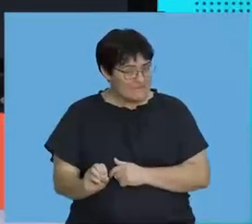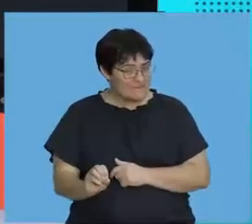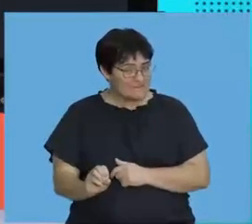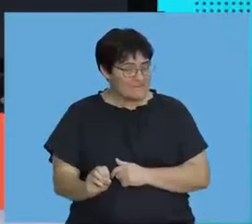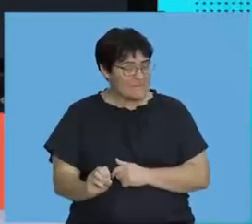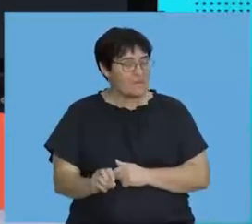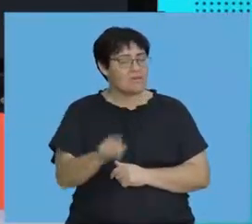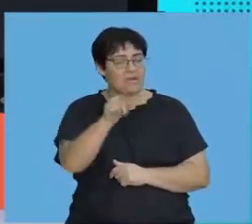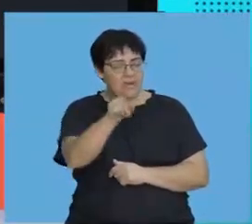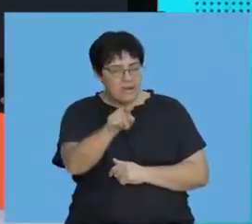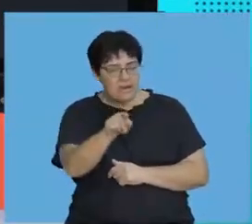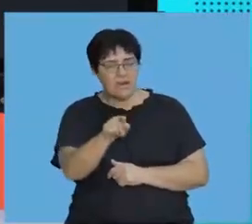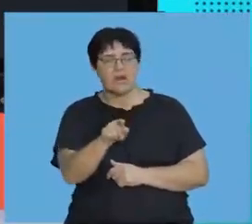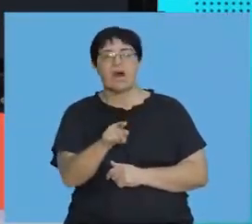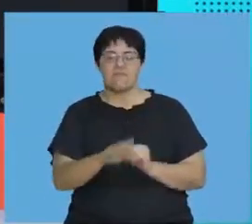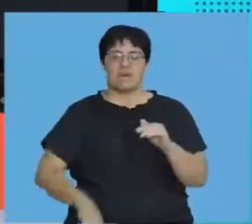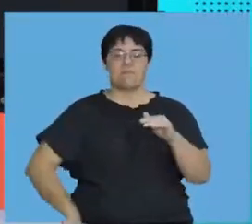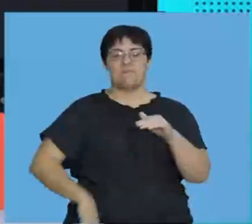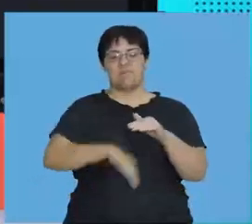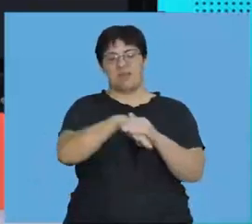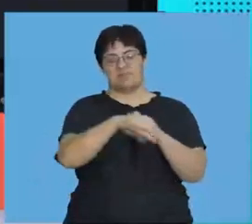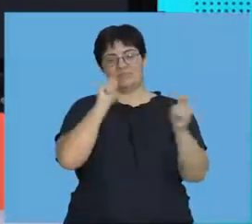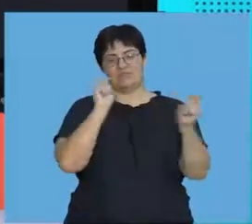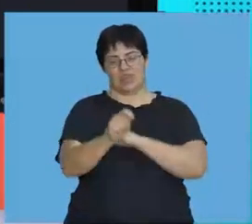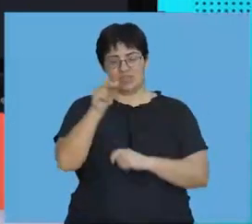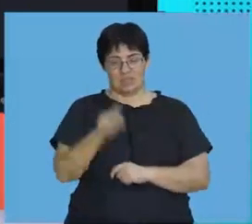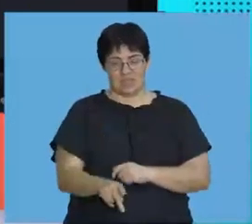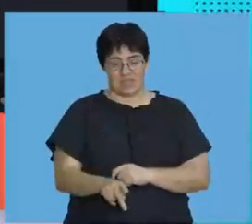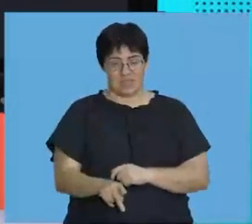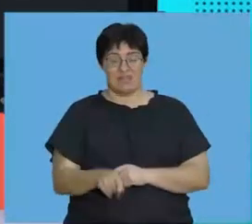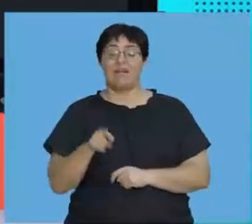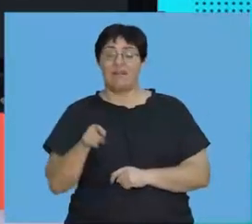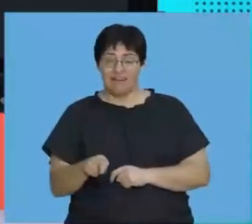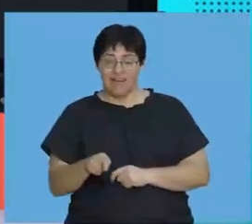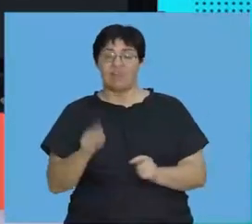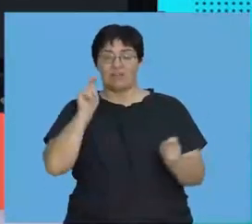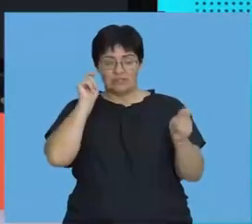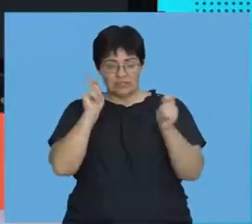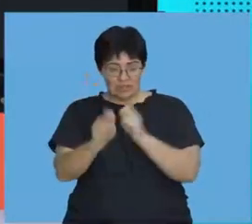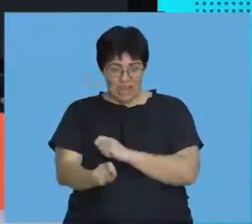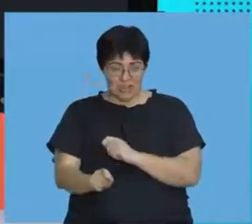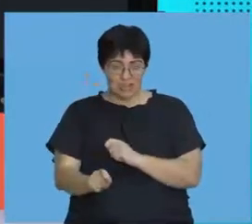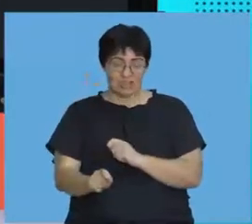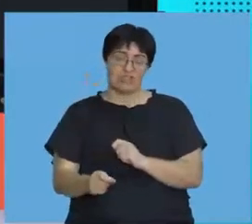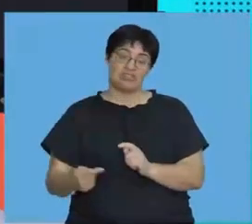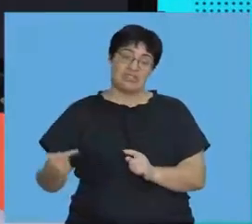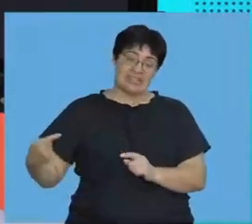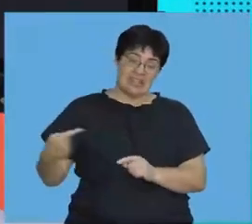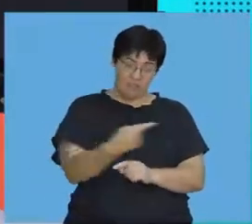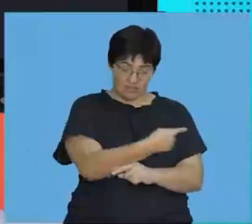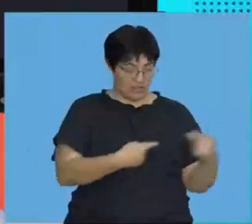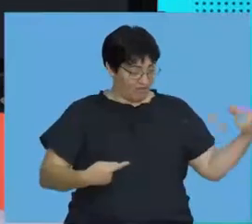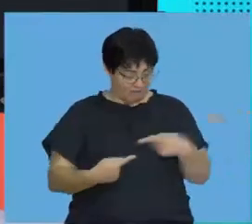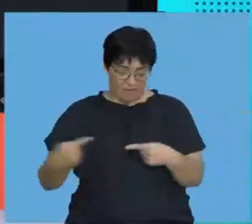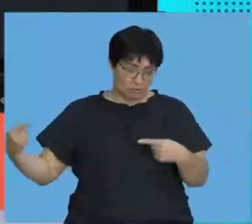momentum, we always get a maximum change in momentum when there is a change